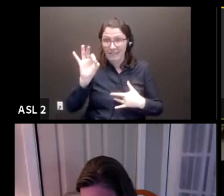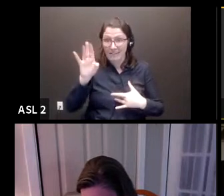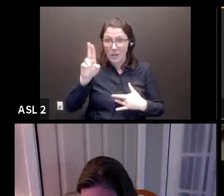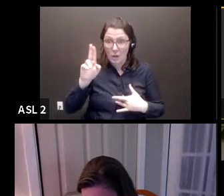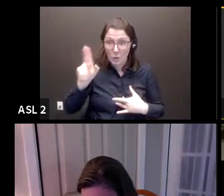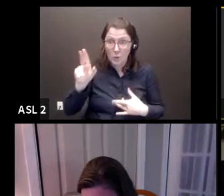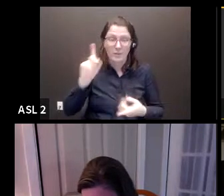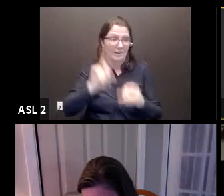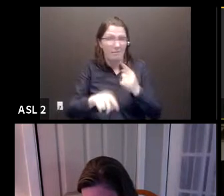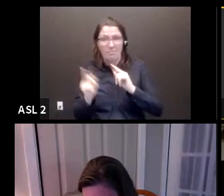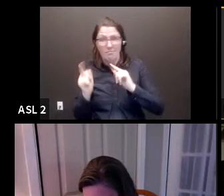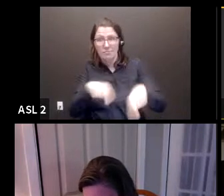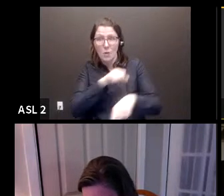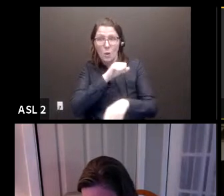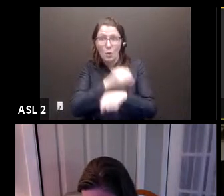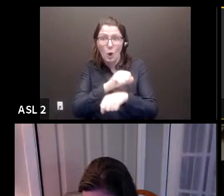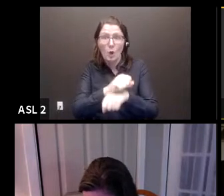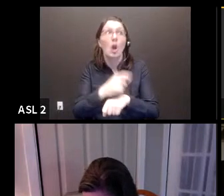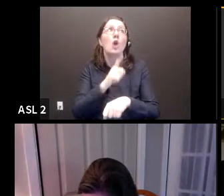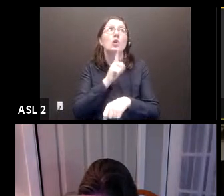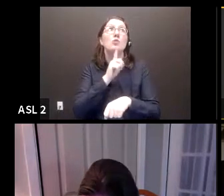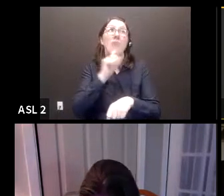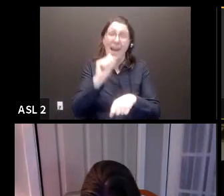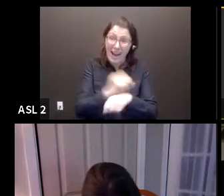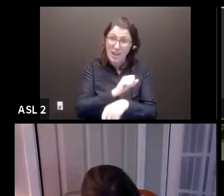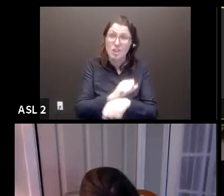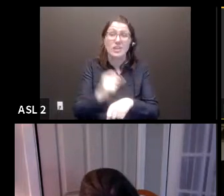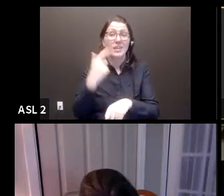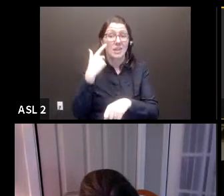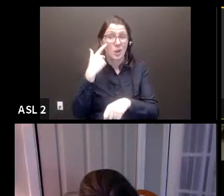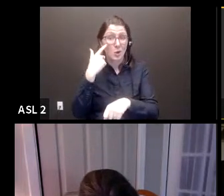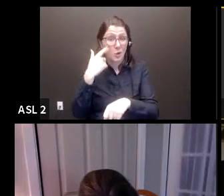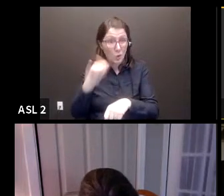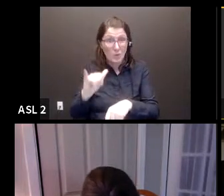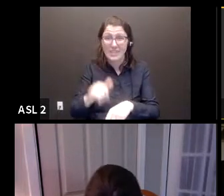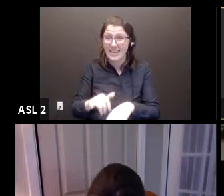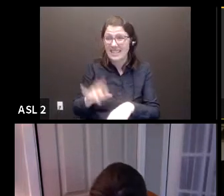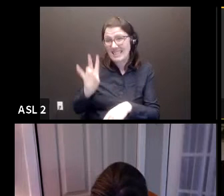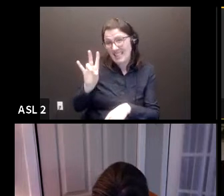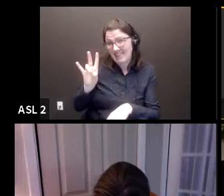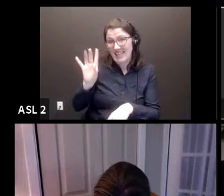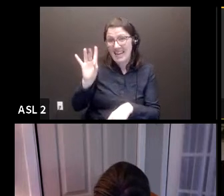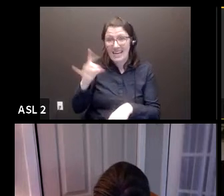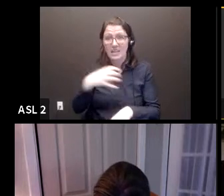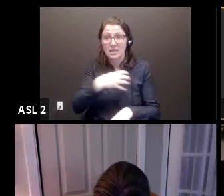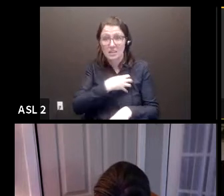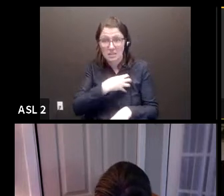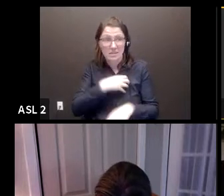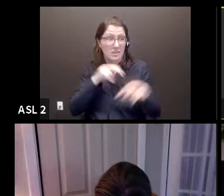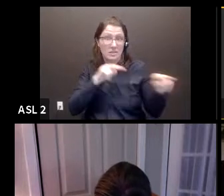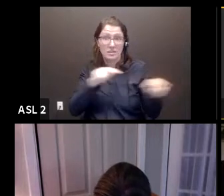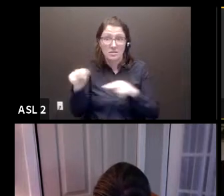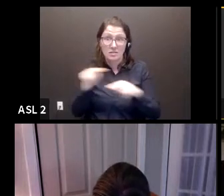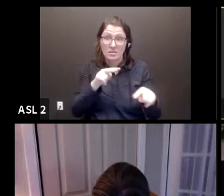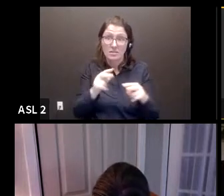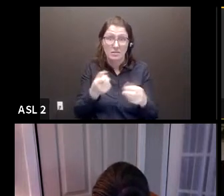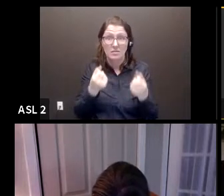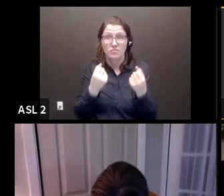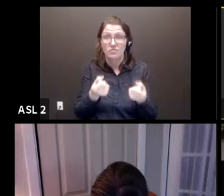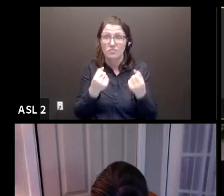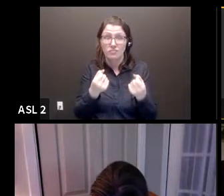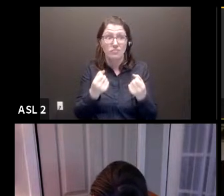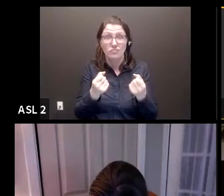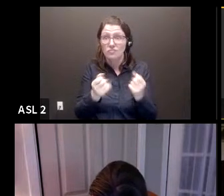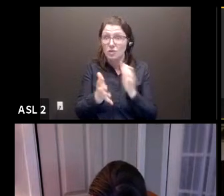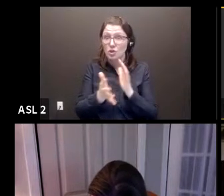between seven eight across canada's largest geographical municipality so when we